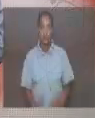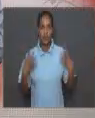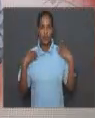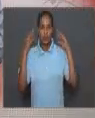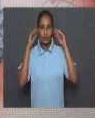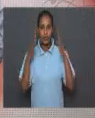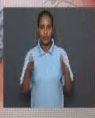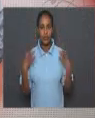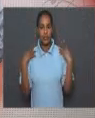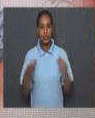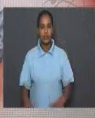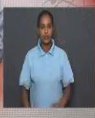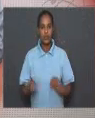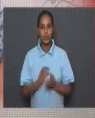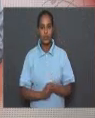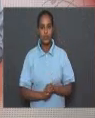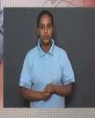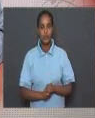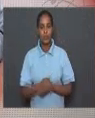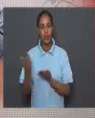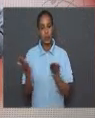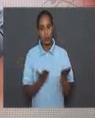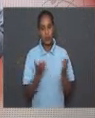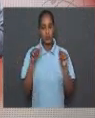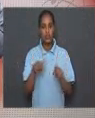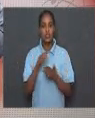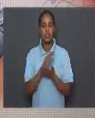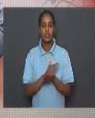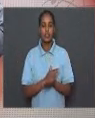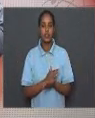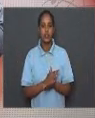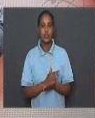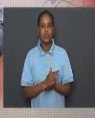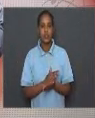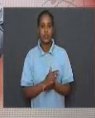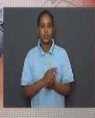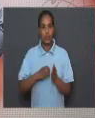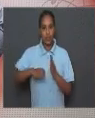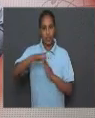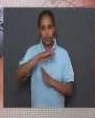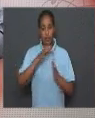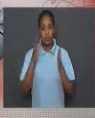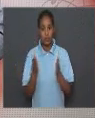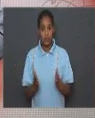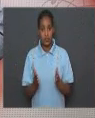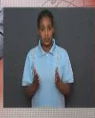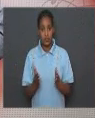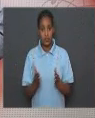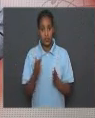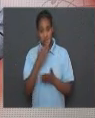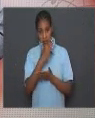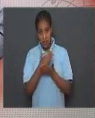Hello, teacher. Hello, students. Welcome to today's lesson on electrolysis of